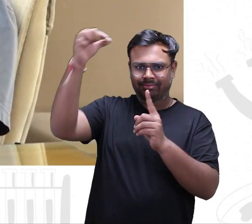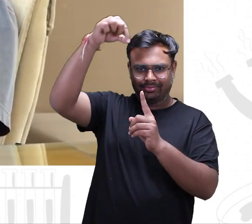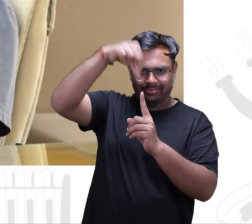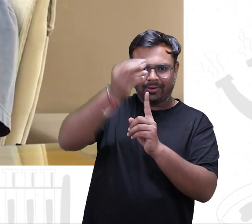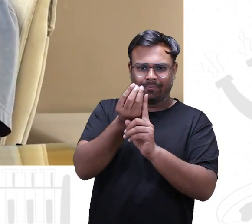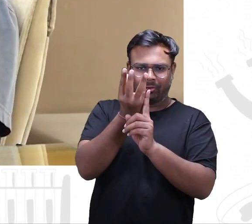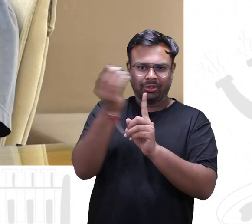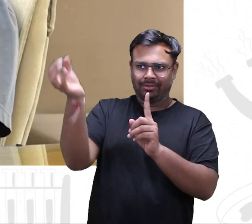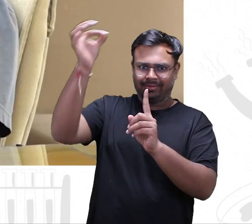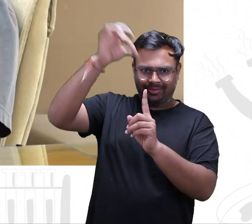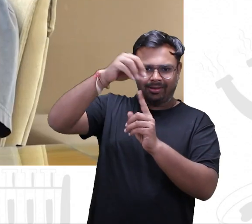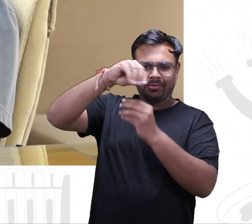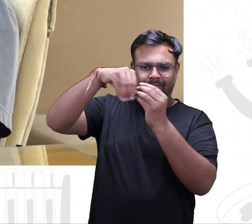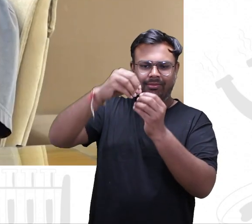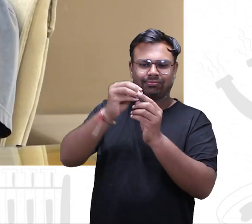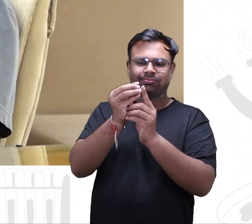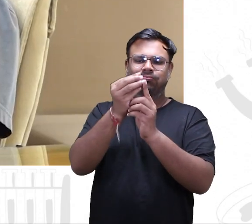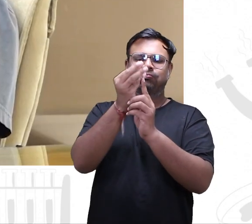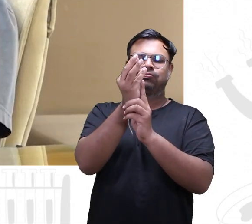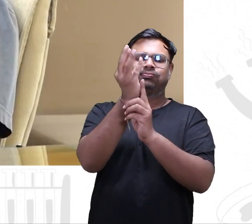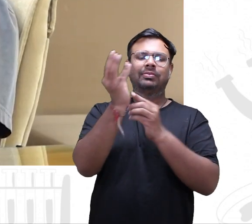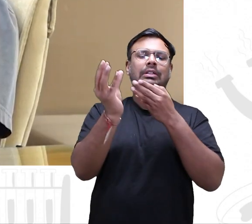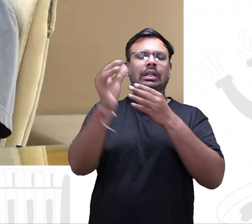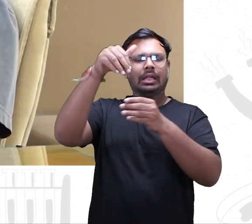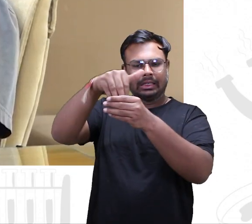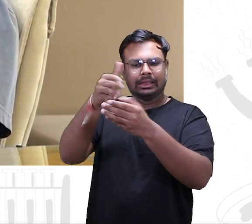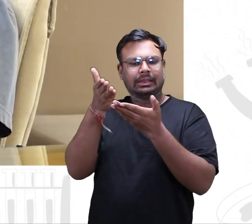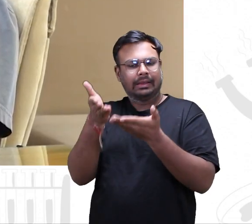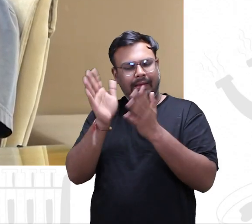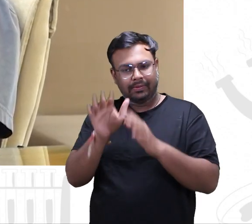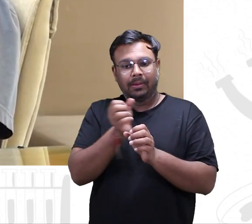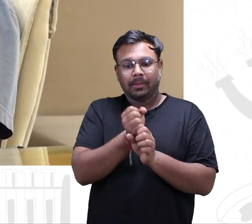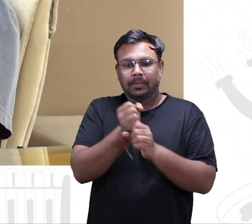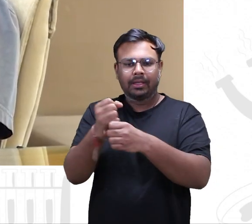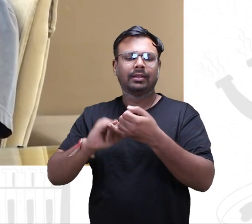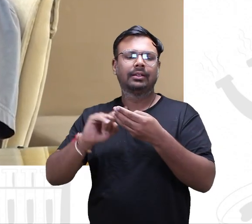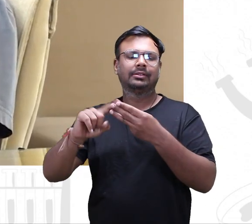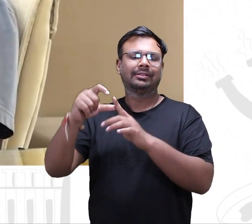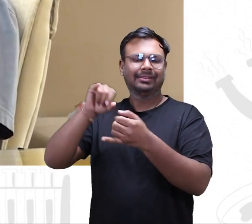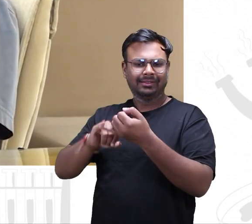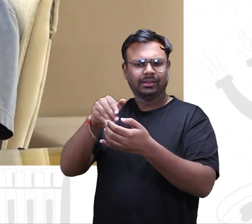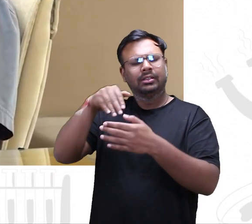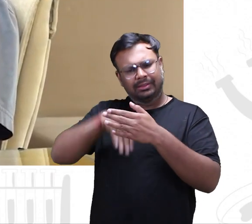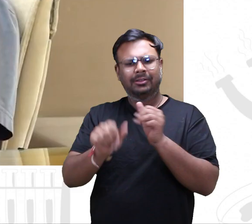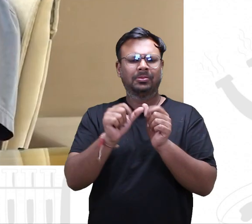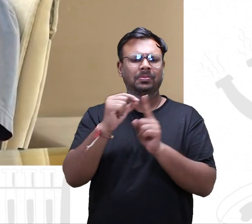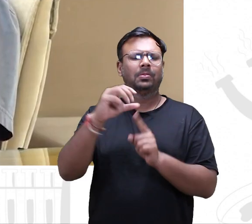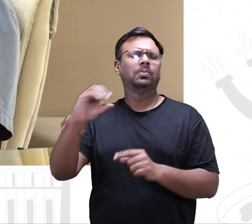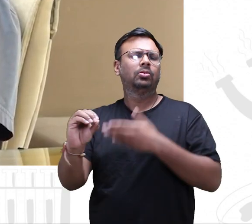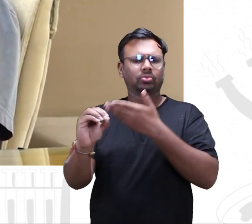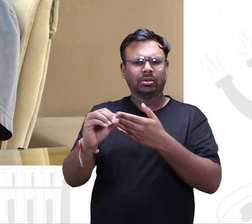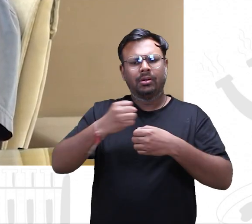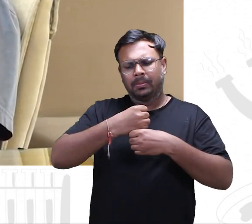fertilizes the egg cell within the ovules and make seeds. In apomictic